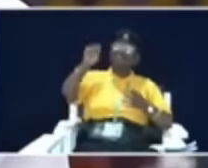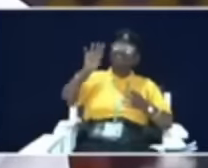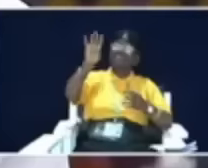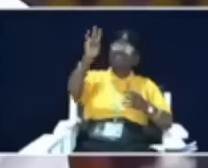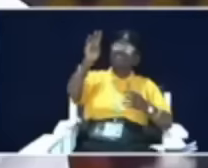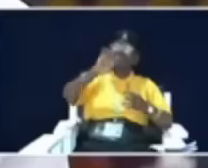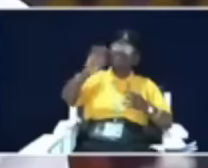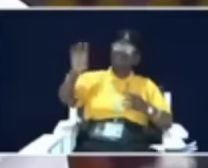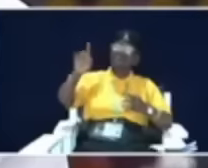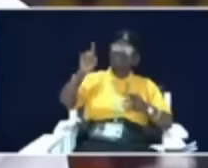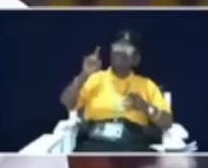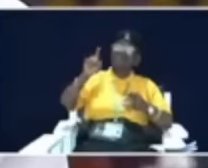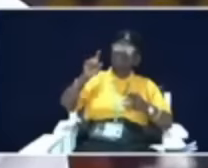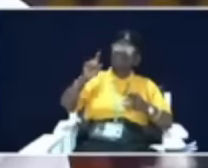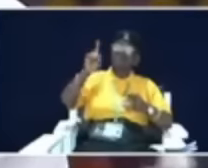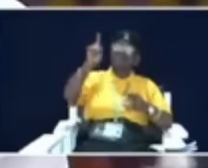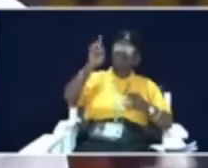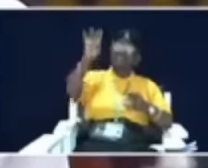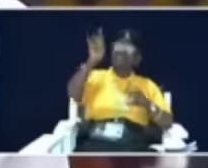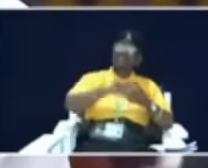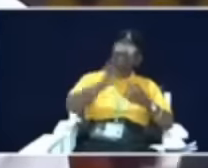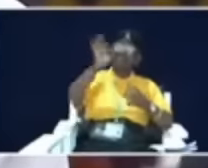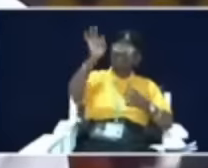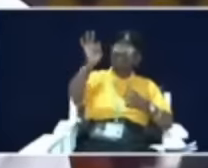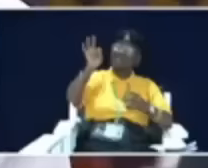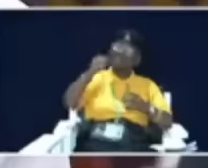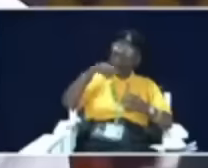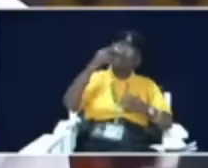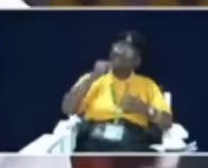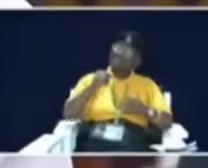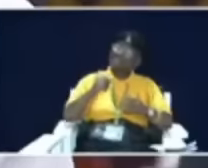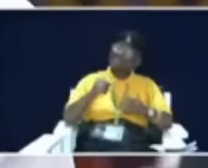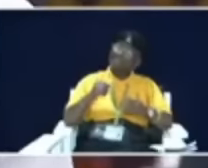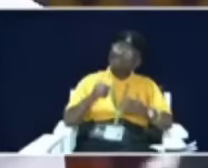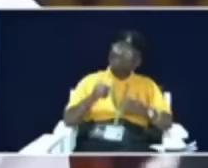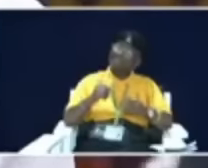Psalm 37 from verse 8 to 9 says, cease from anger.